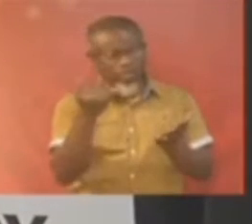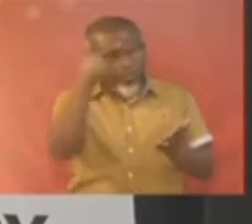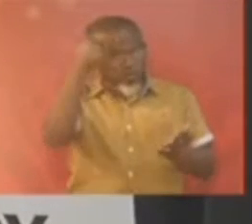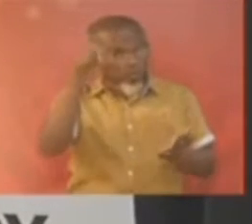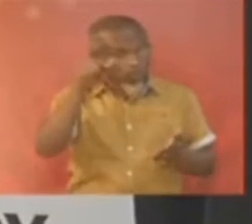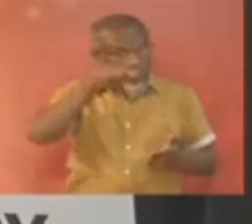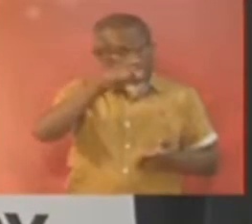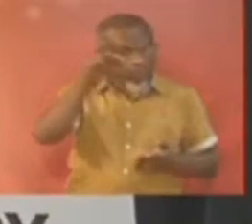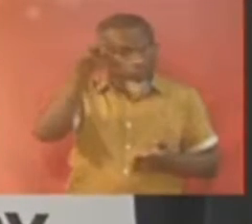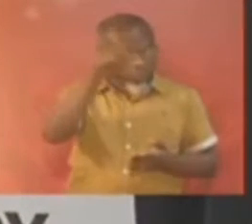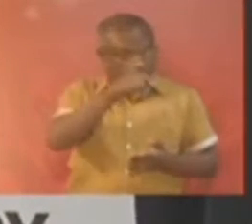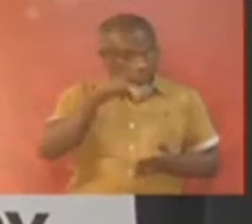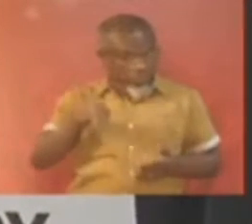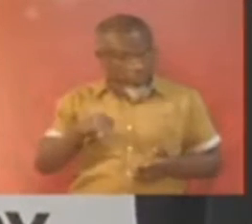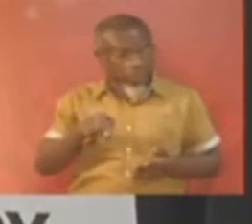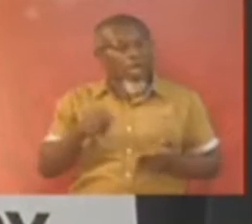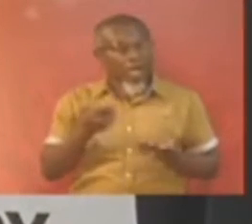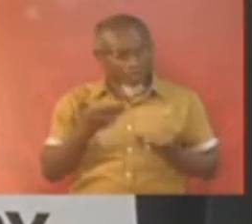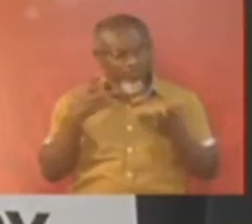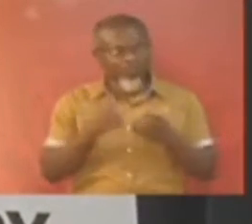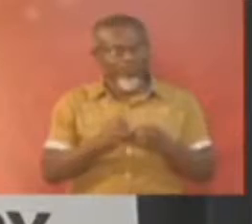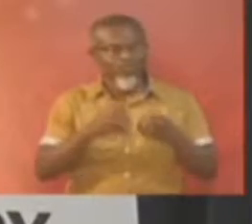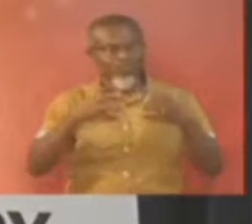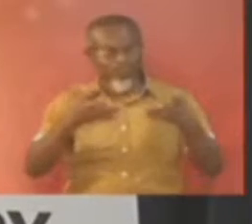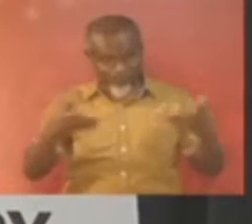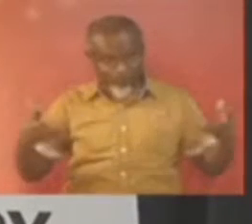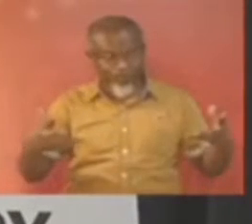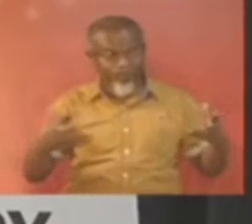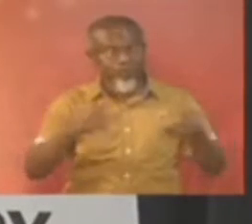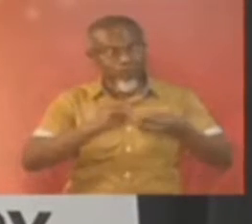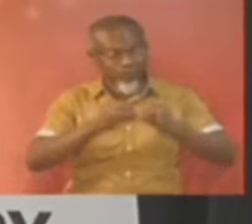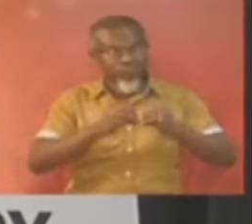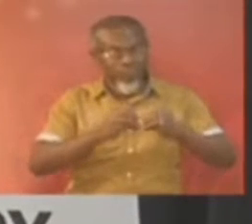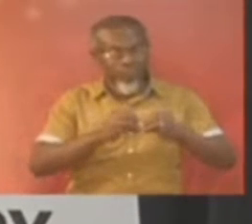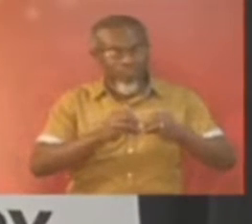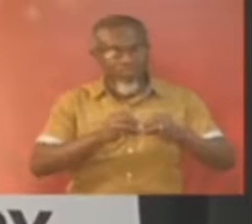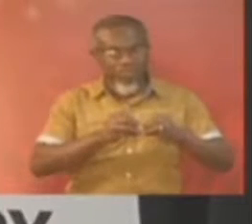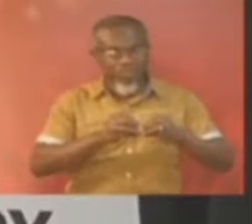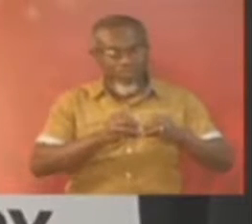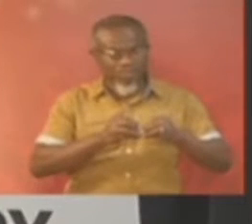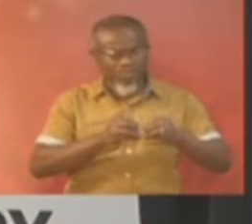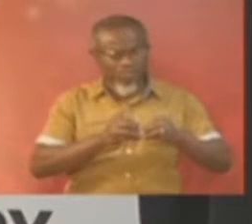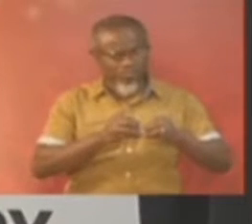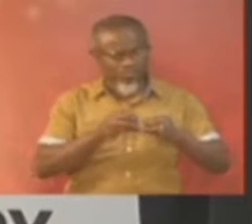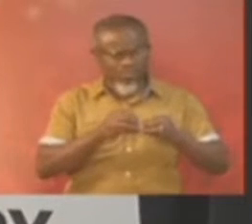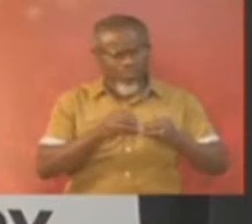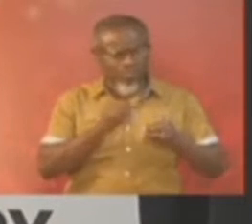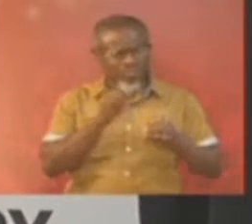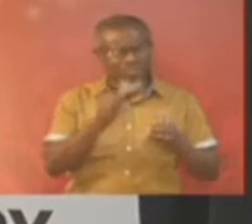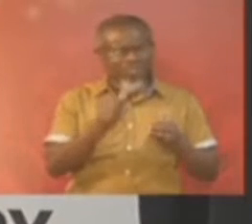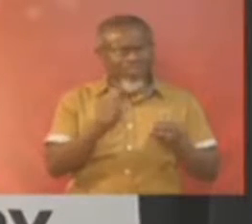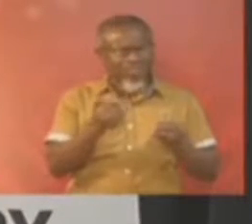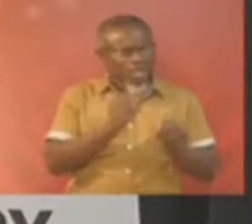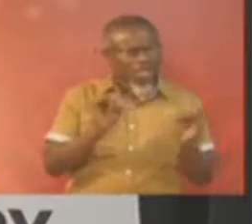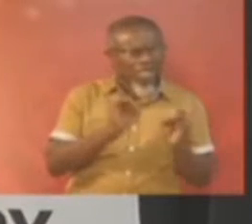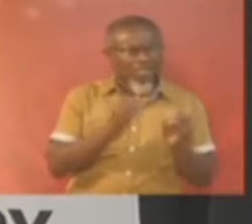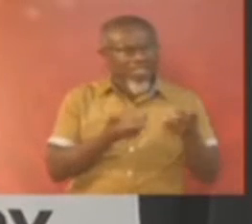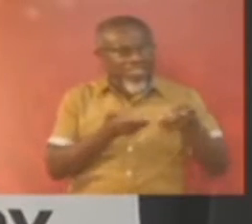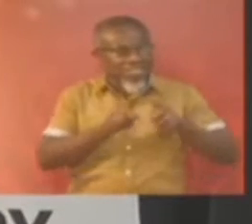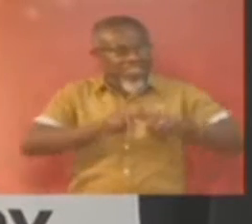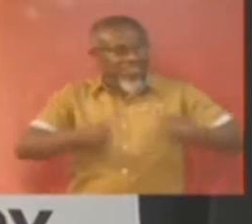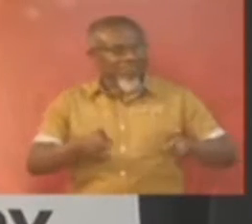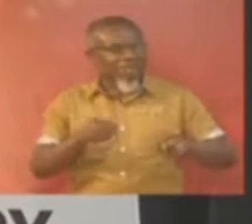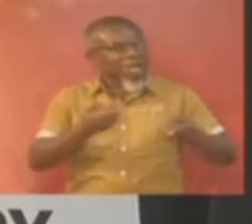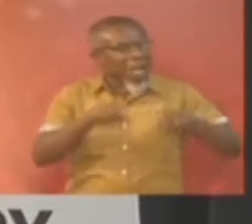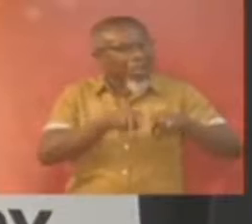cases, within the last 2 weeks. It is not really to say that something different is happening in these counties as